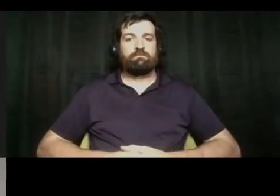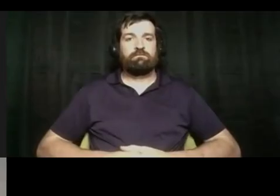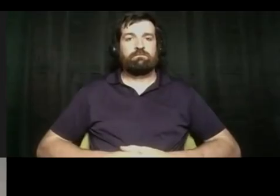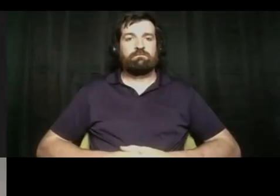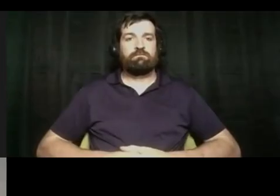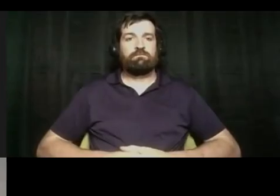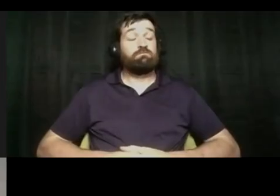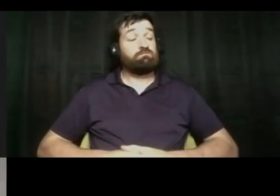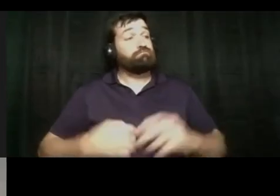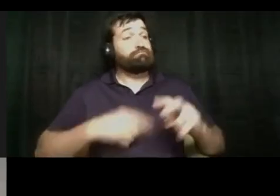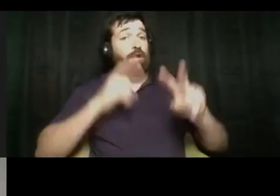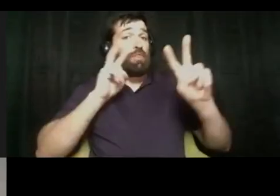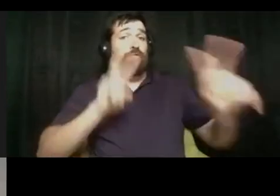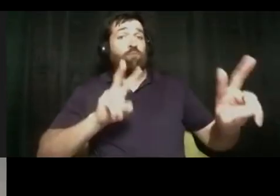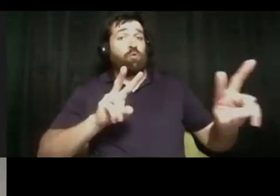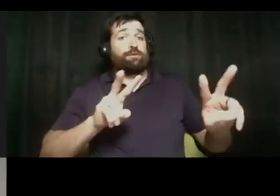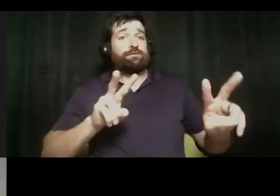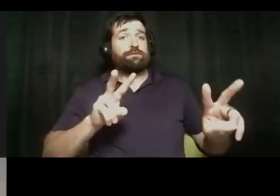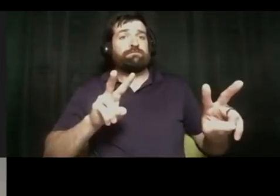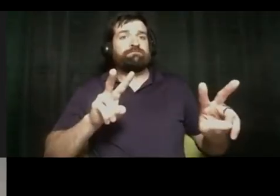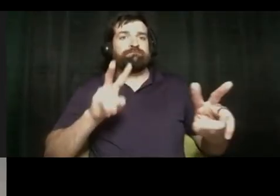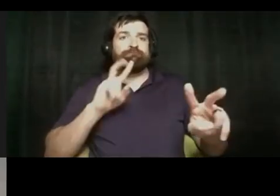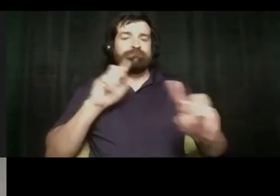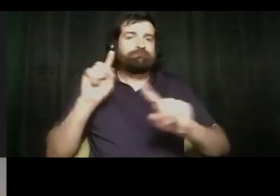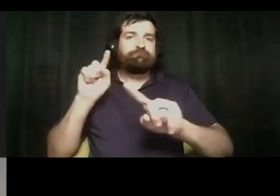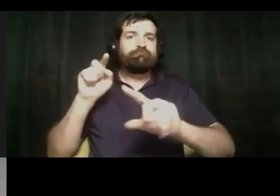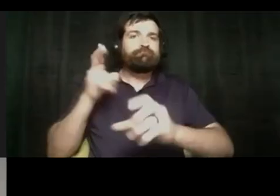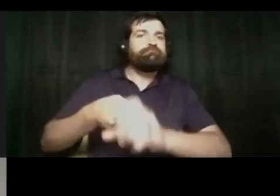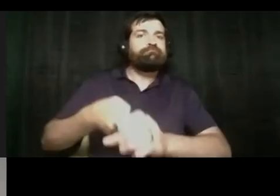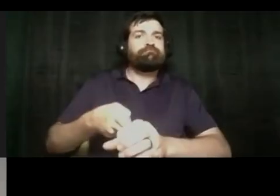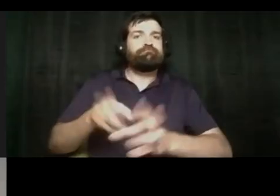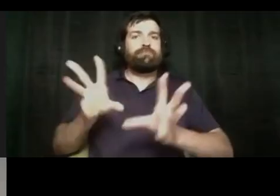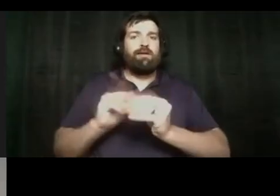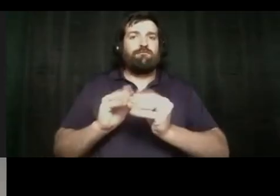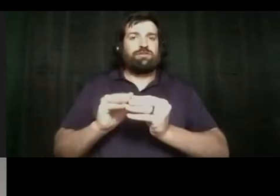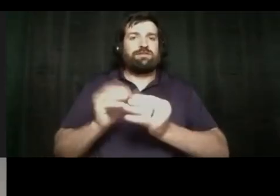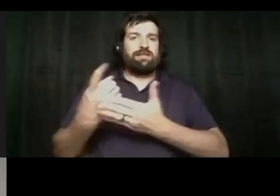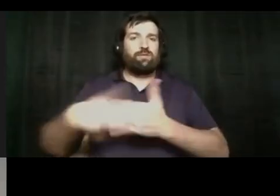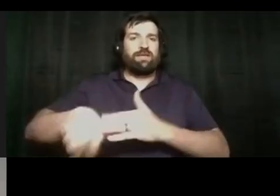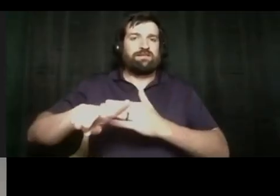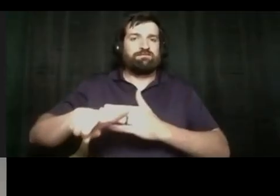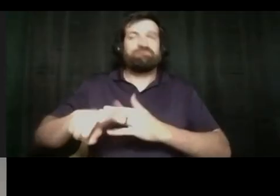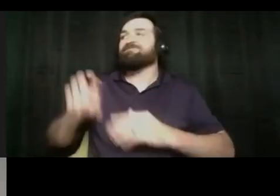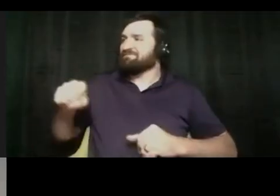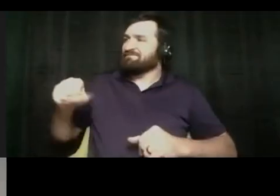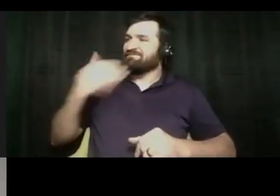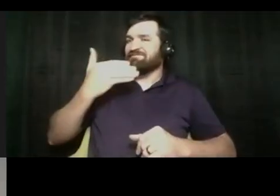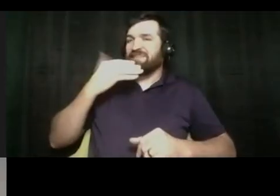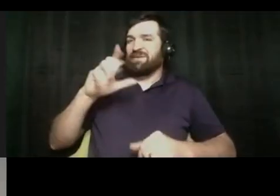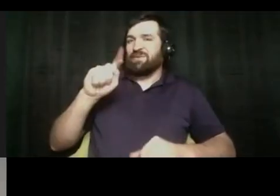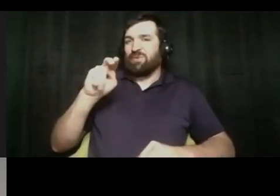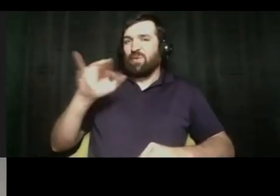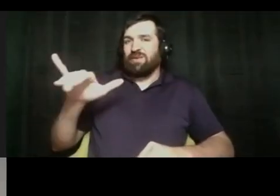Well, I look forward to attending the conference next week. Yeah, thank you, Tony. I appreciate